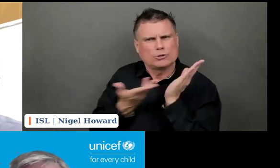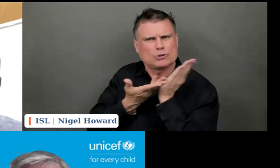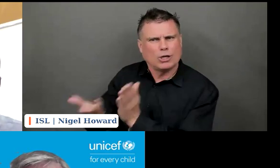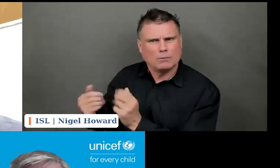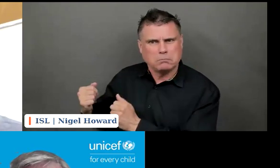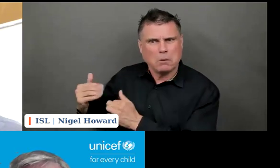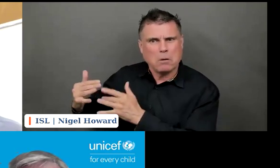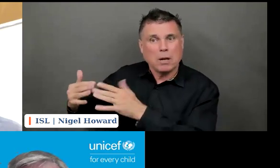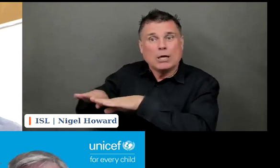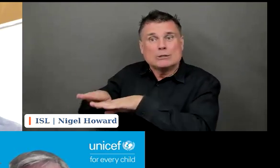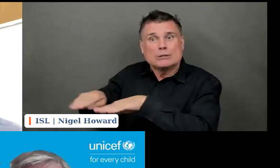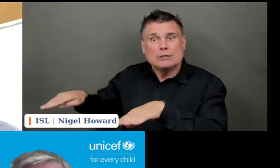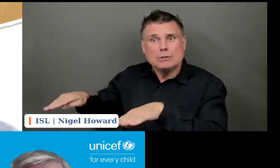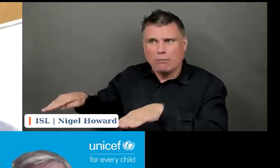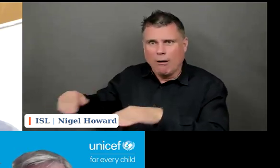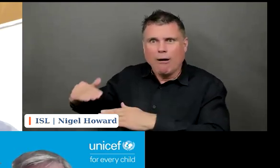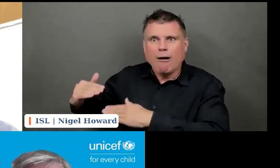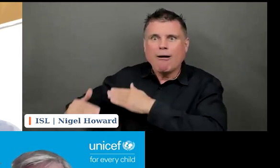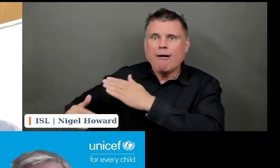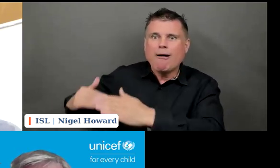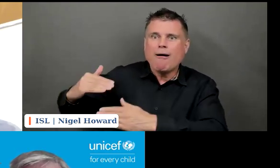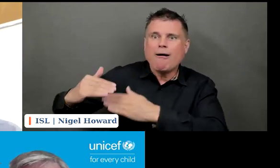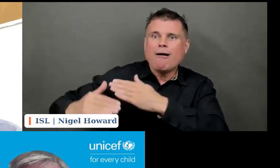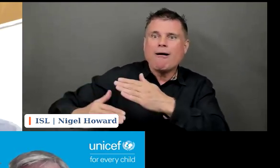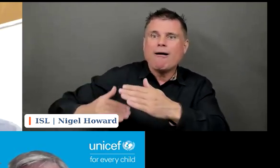they were, and